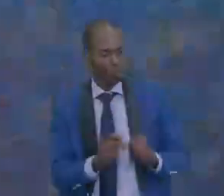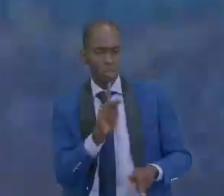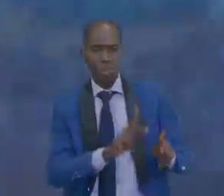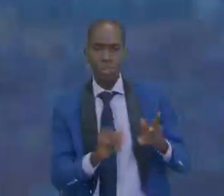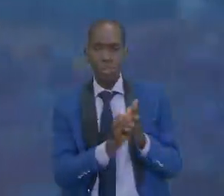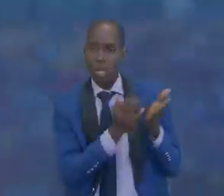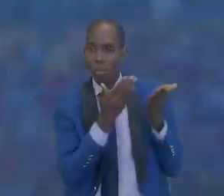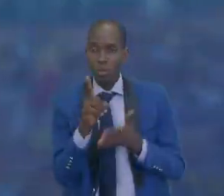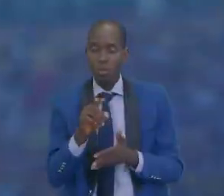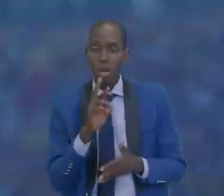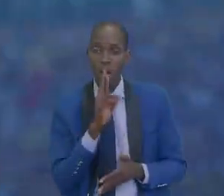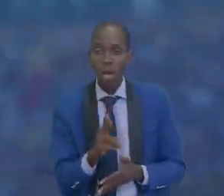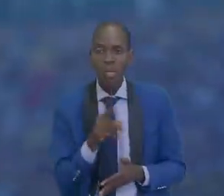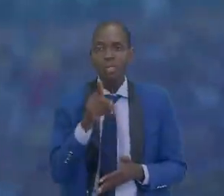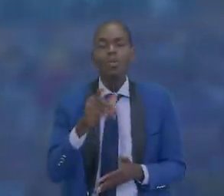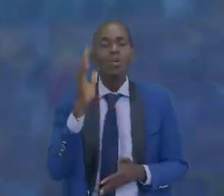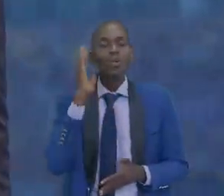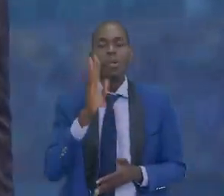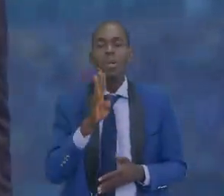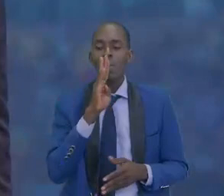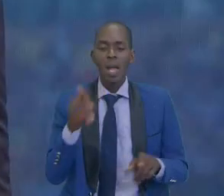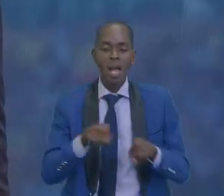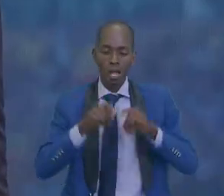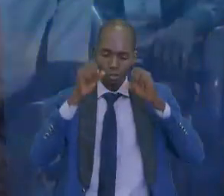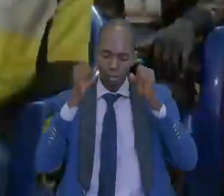be as strong as the people that brought you here.